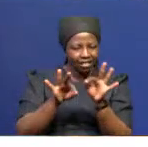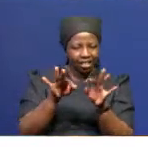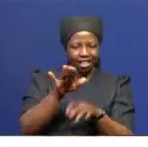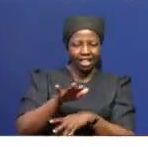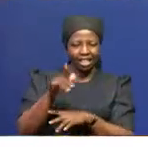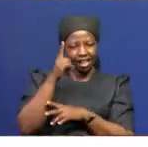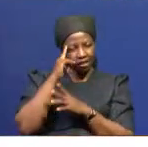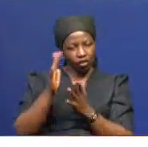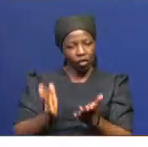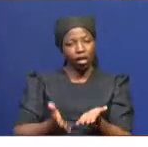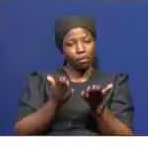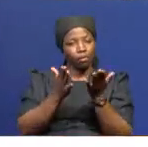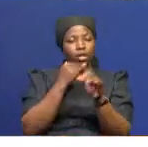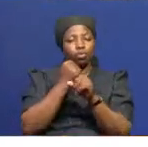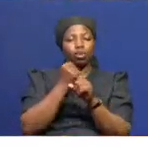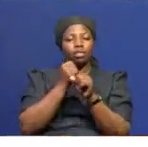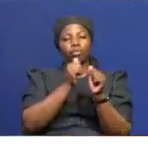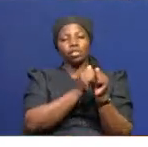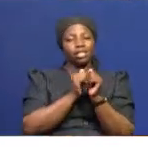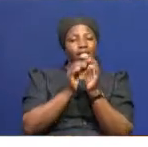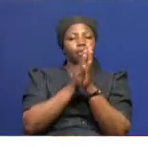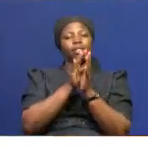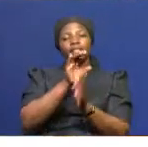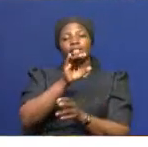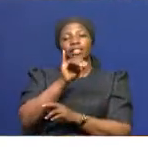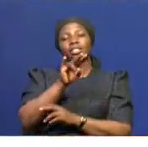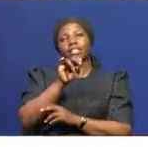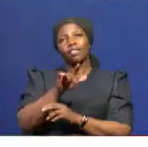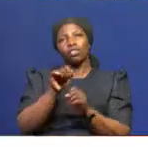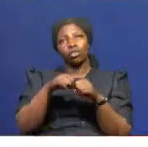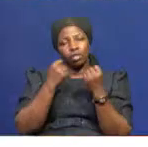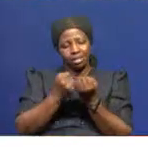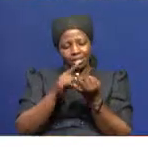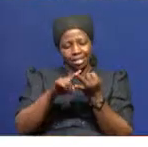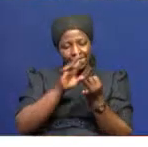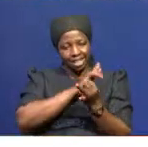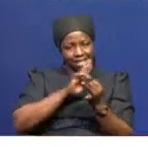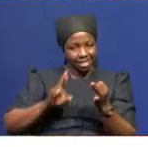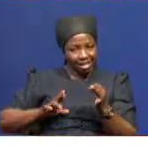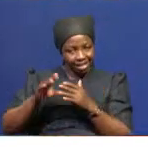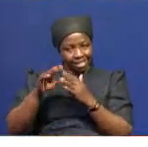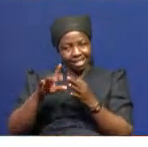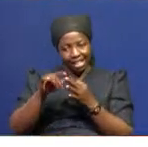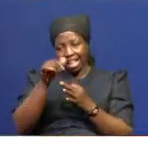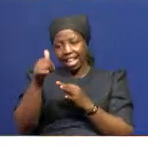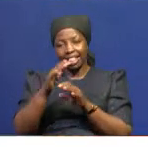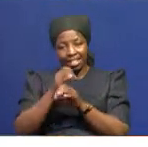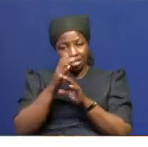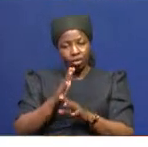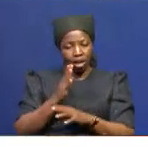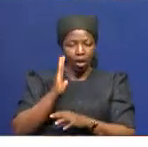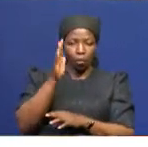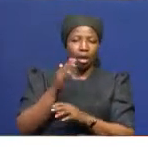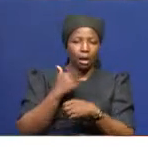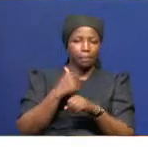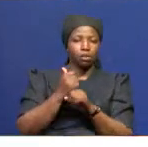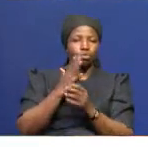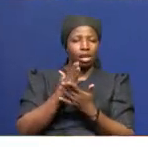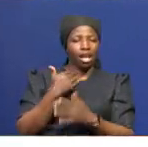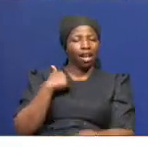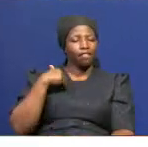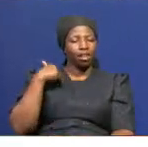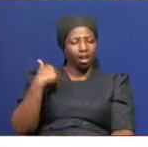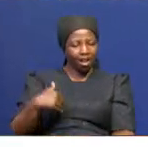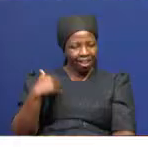improvement. Working together with civil society, religious leaders, and other stakeholders, we shall ensure regular